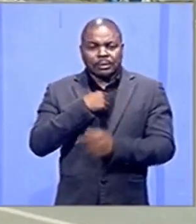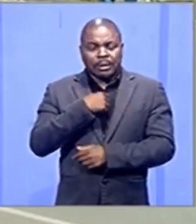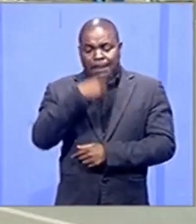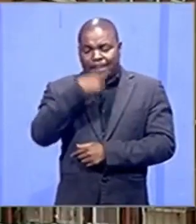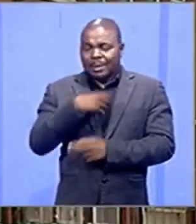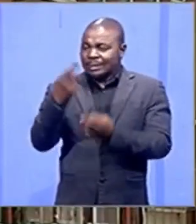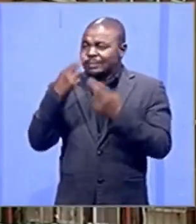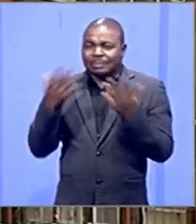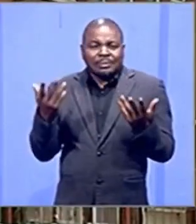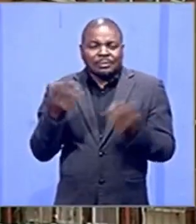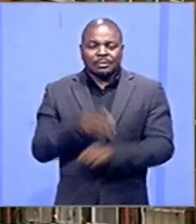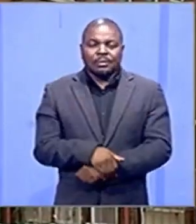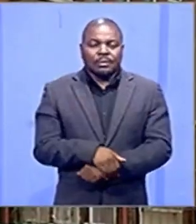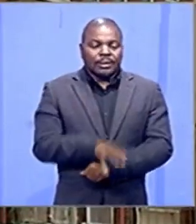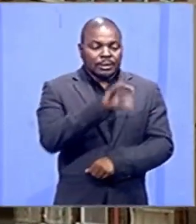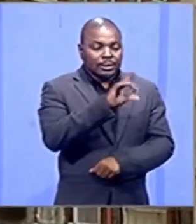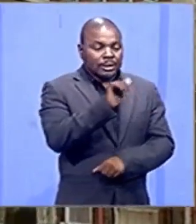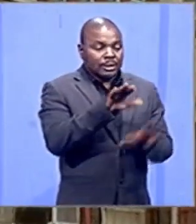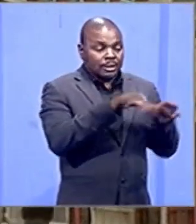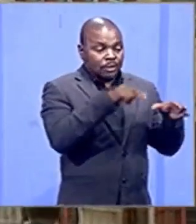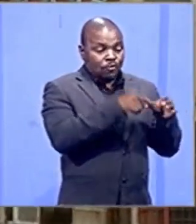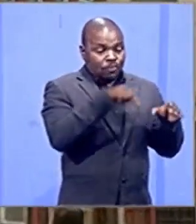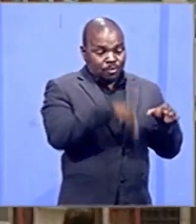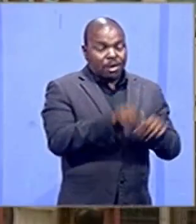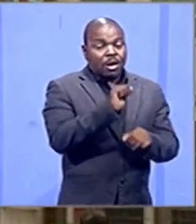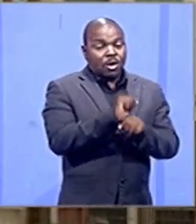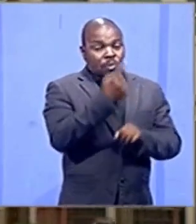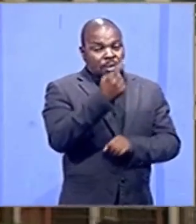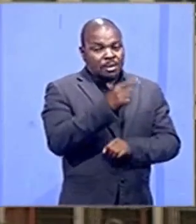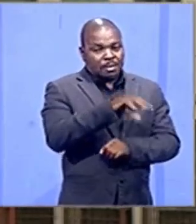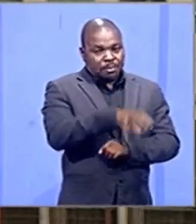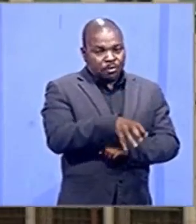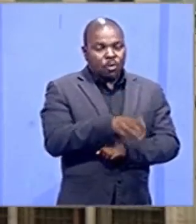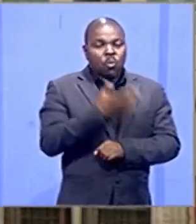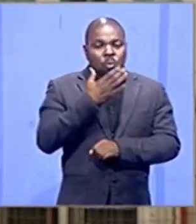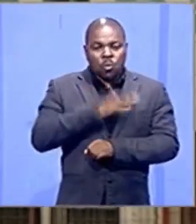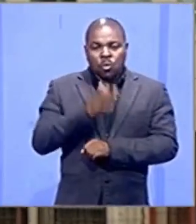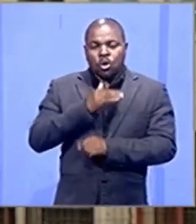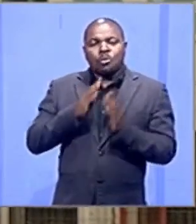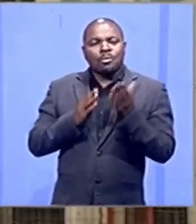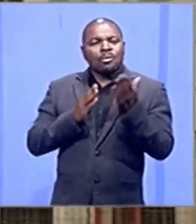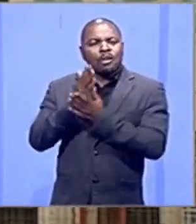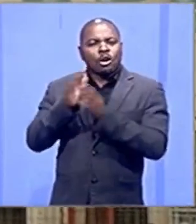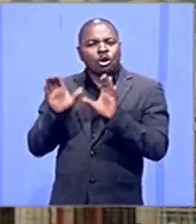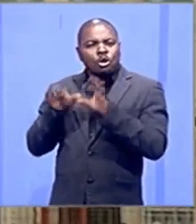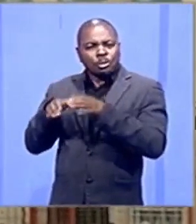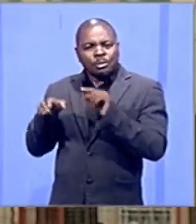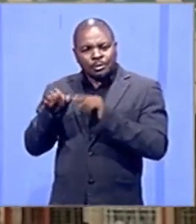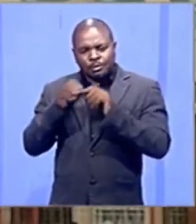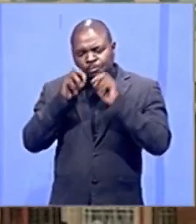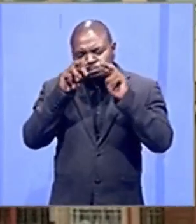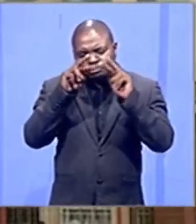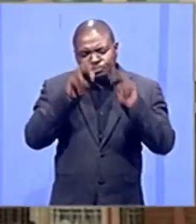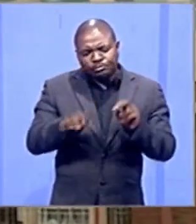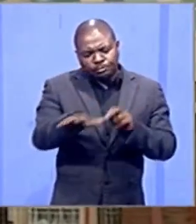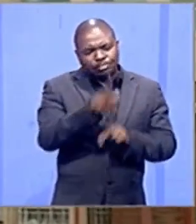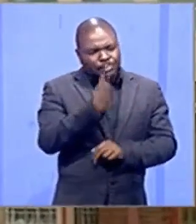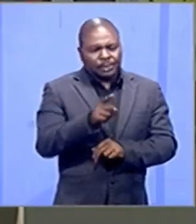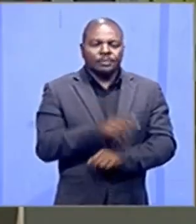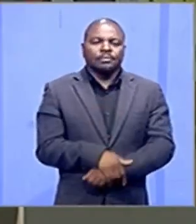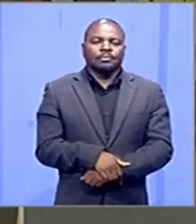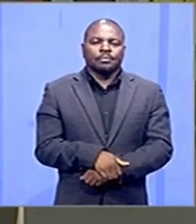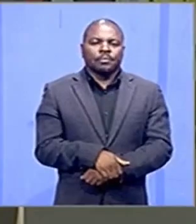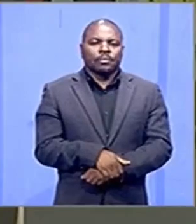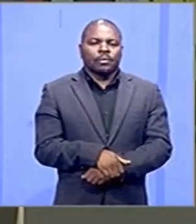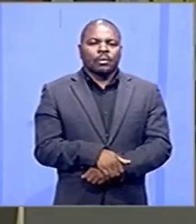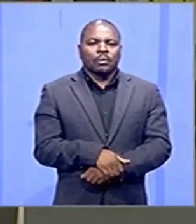human being? Mokgatlho wa DA mo profenseng wa re o tlile go lopa Commission ya ditshwanelo tsa botho go batlisisa maemo ano.